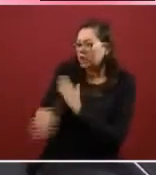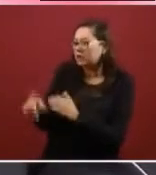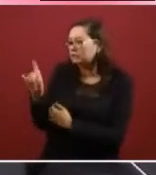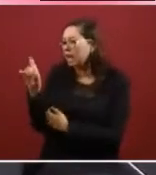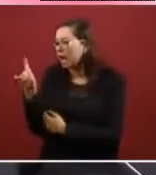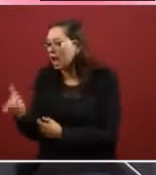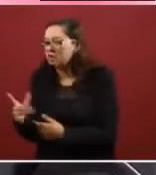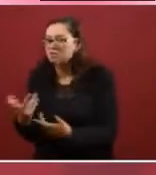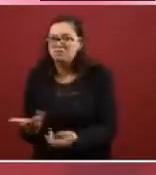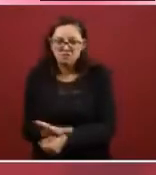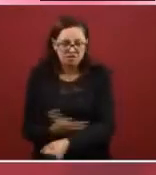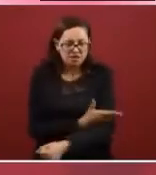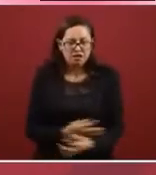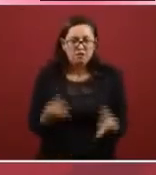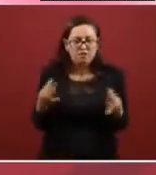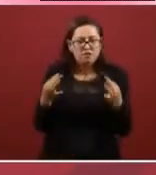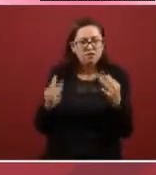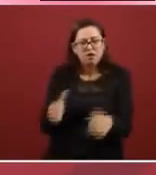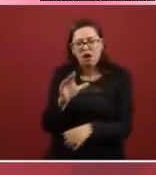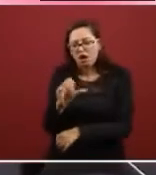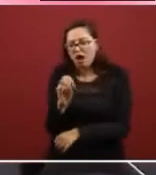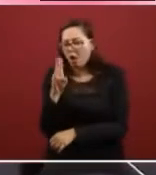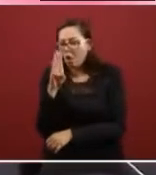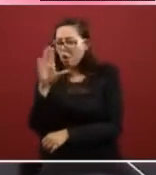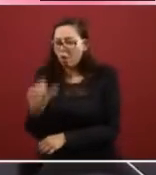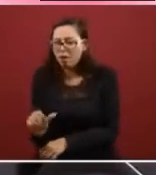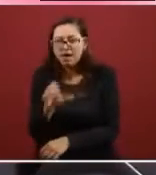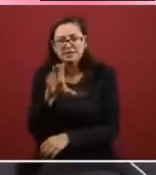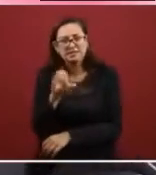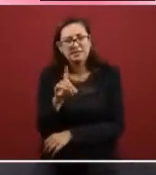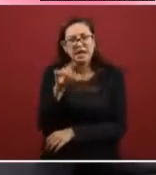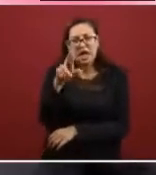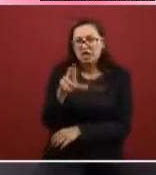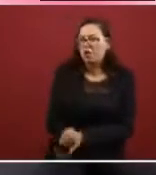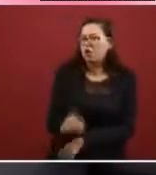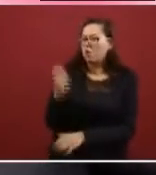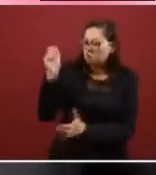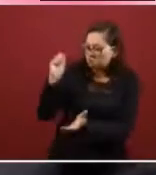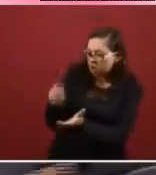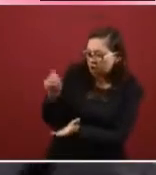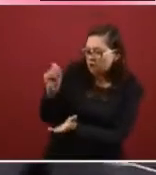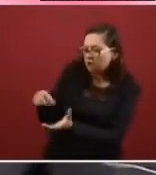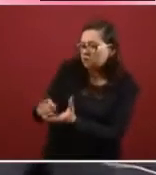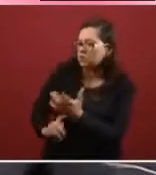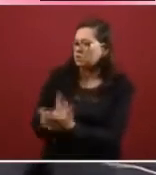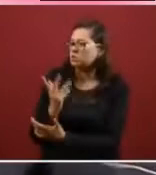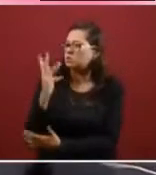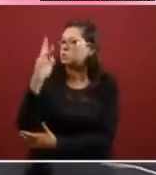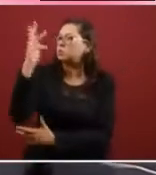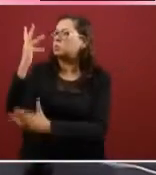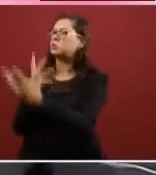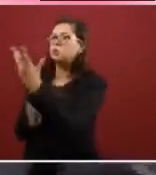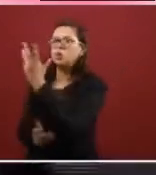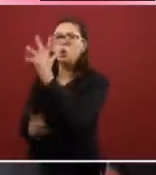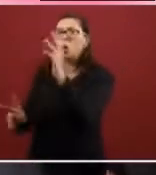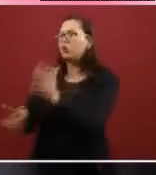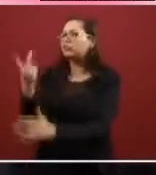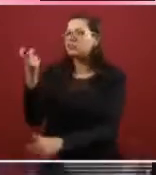caoba with cedar trees and caoba trees. Pues nunca. Never before.